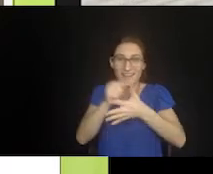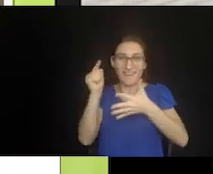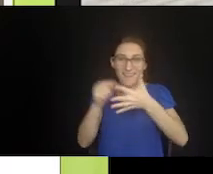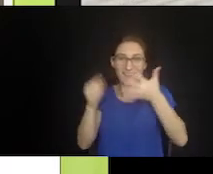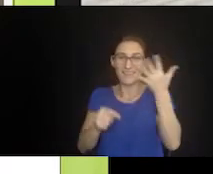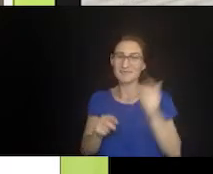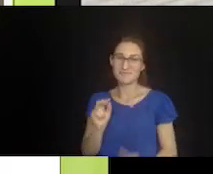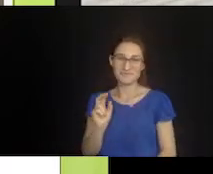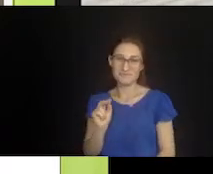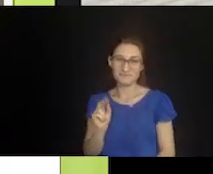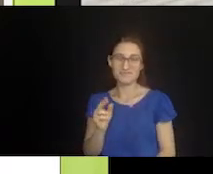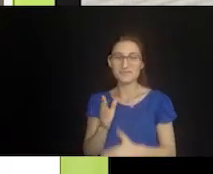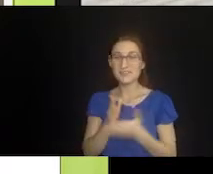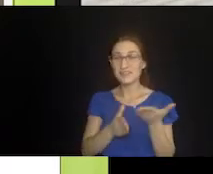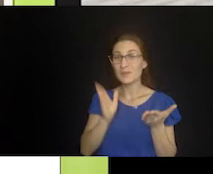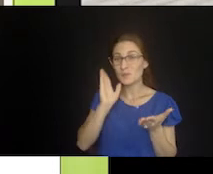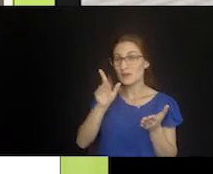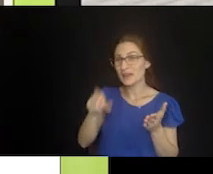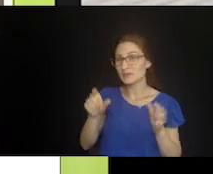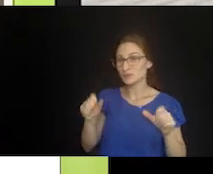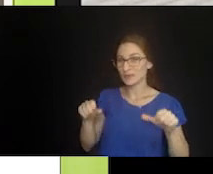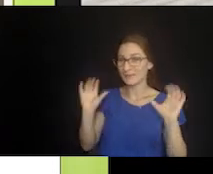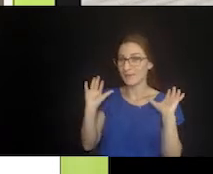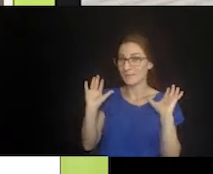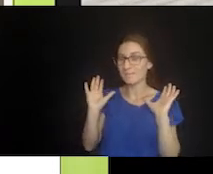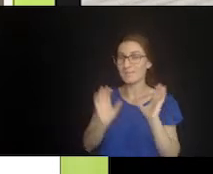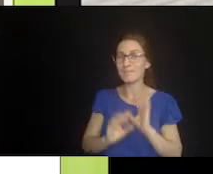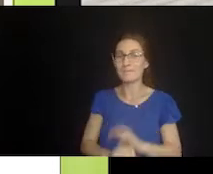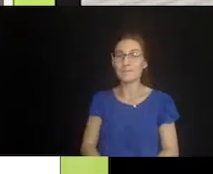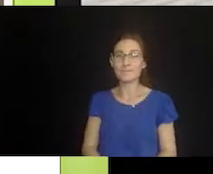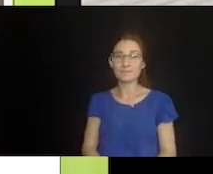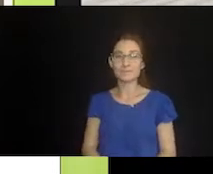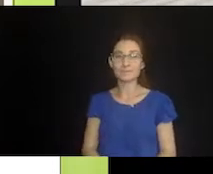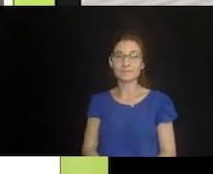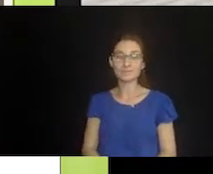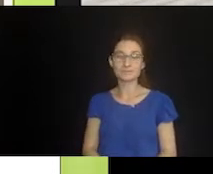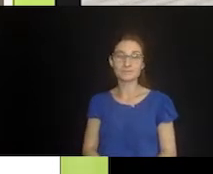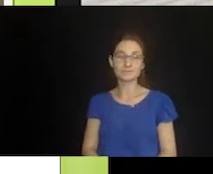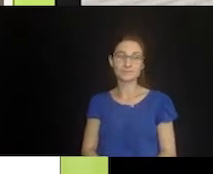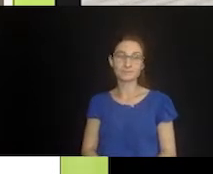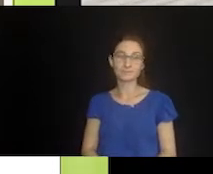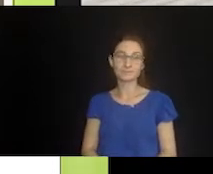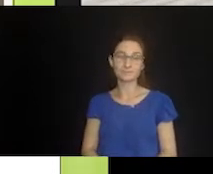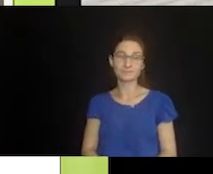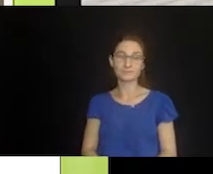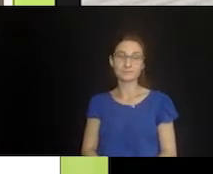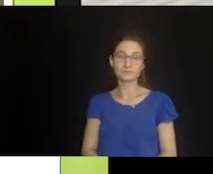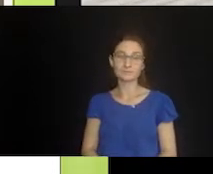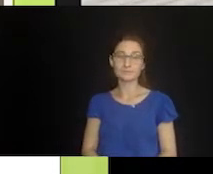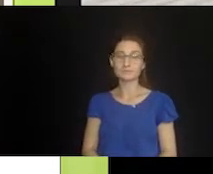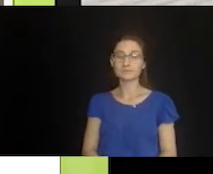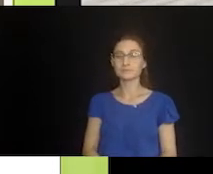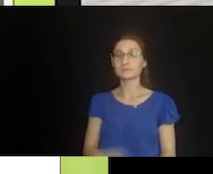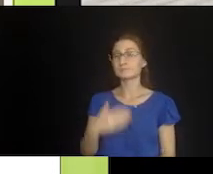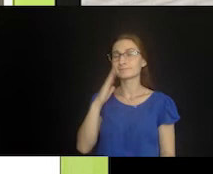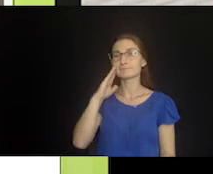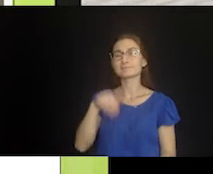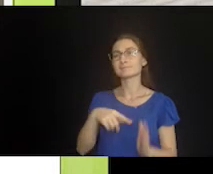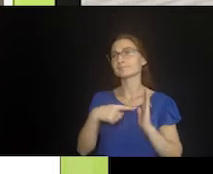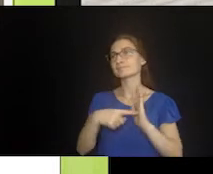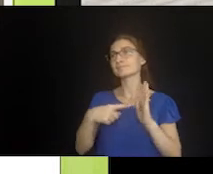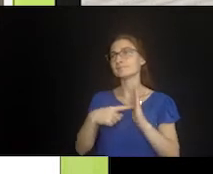might give a little bit to their side. Well, the cut is going to